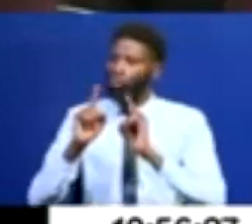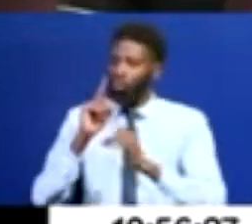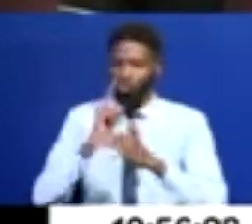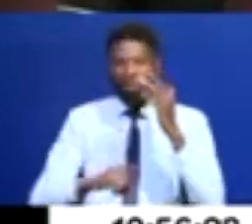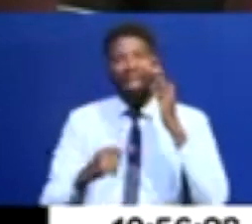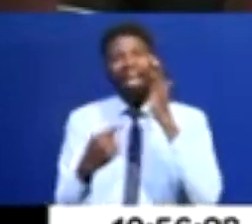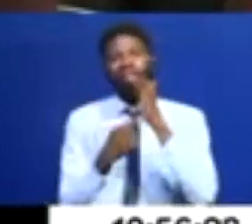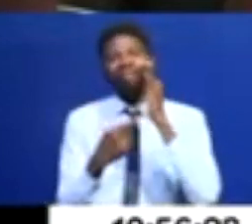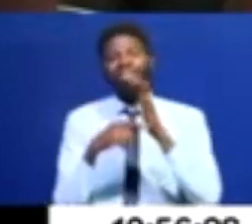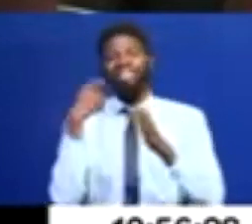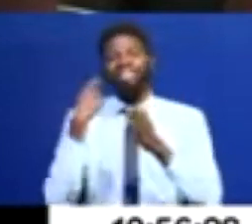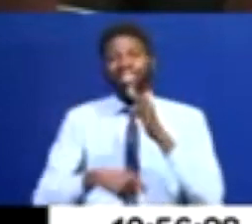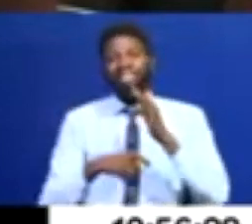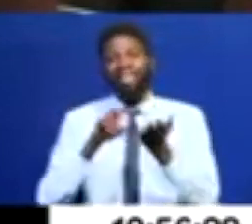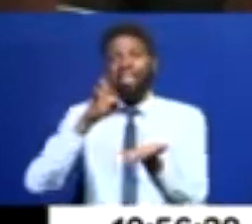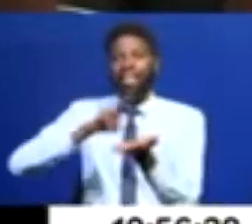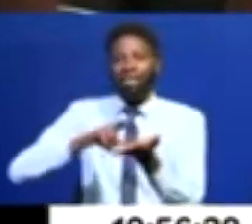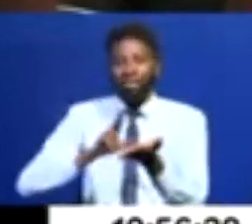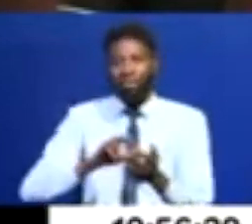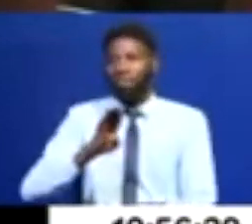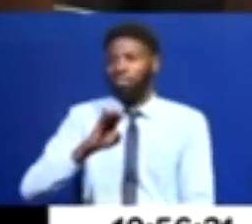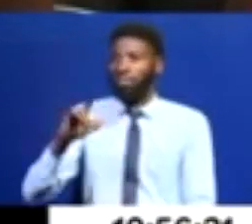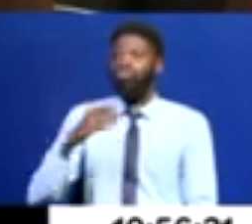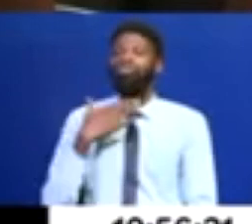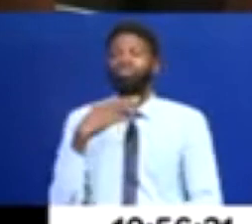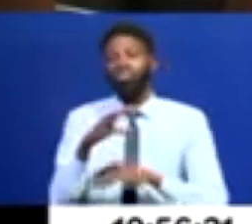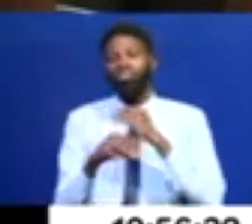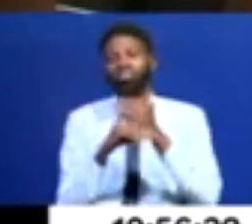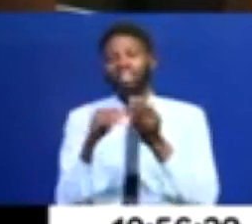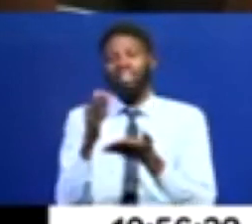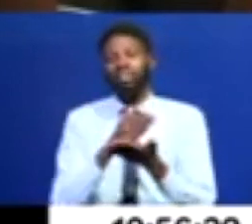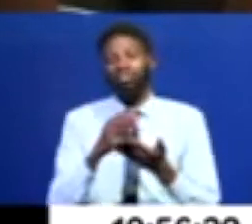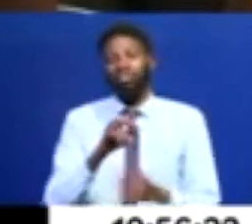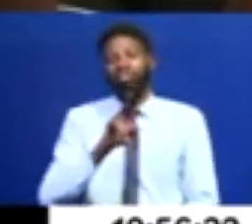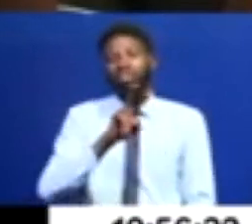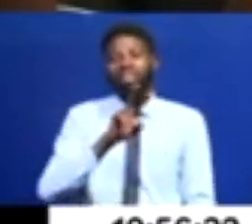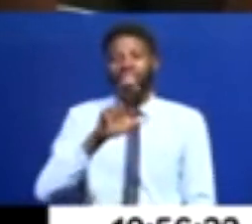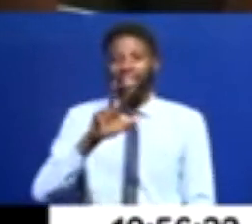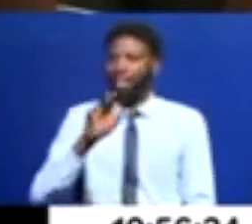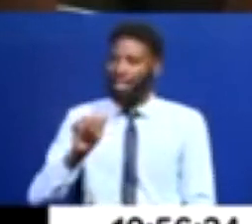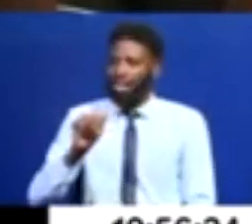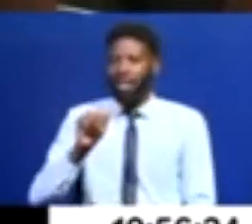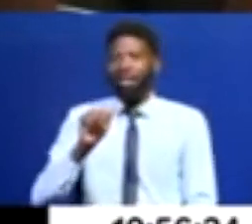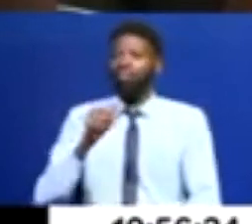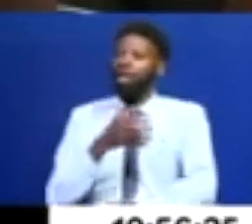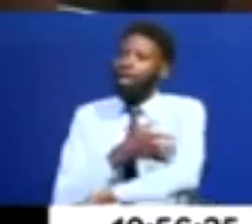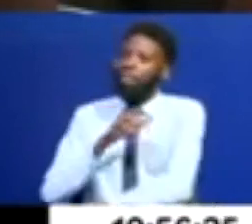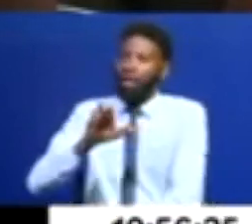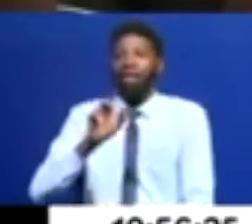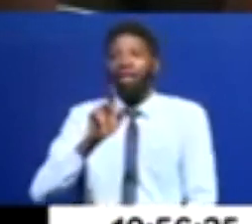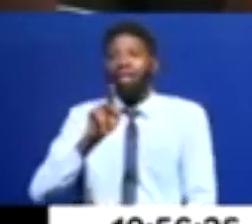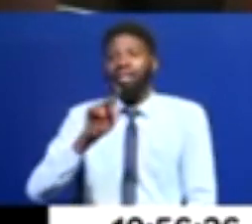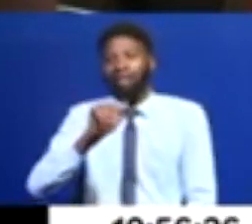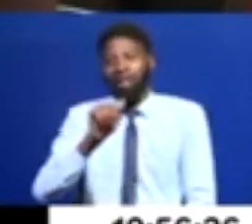And so the bill proposes to introduce Section 23A to empower the Commissioner to establish an electronic tax system for